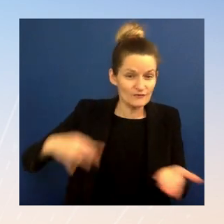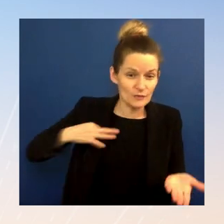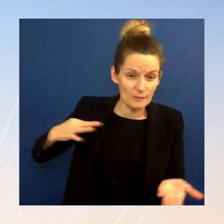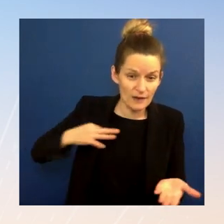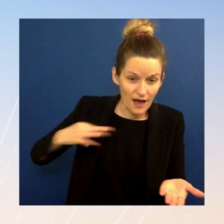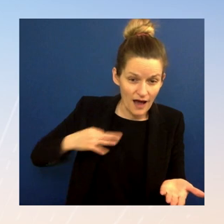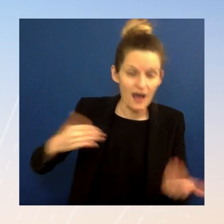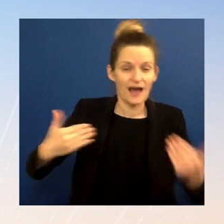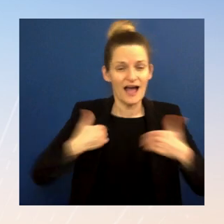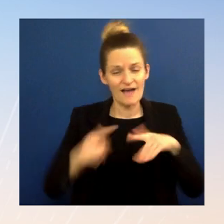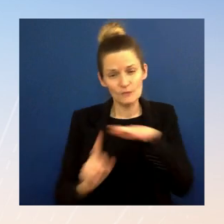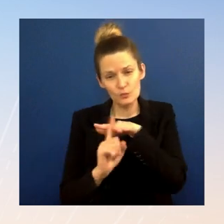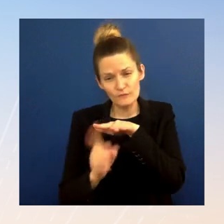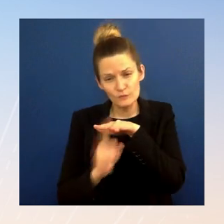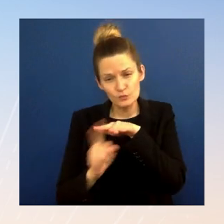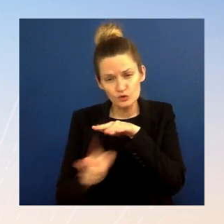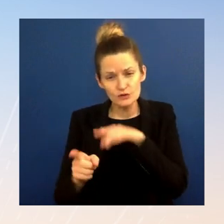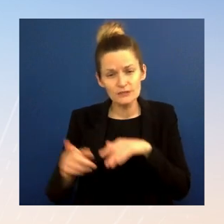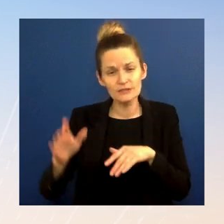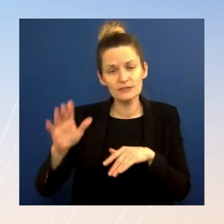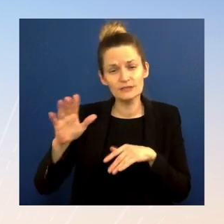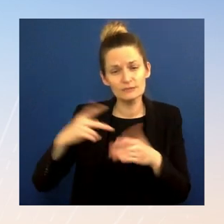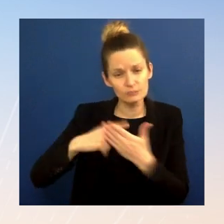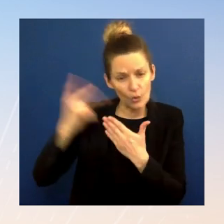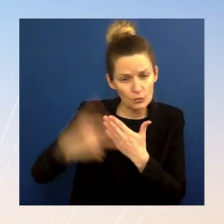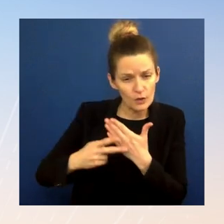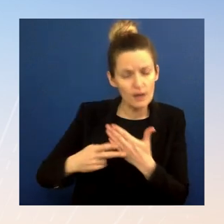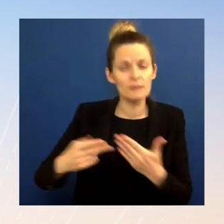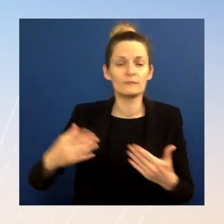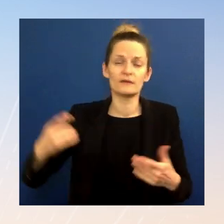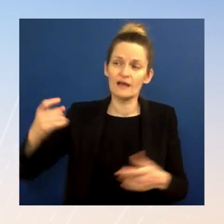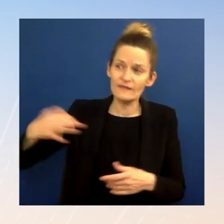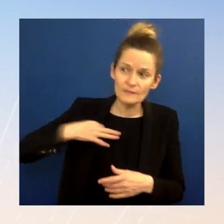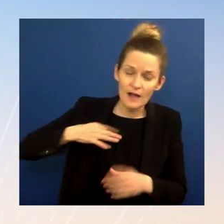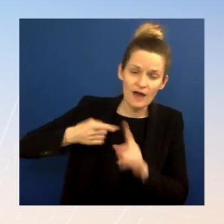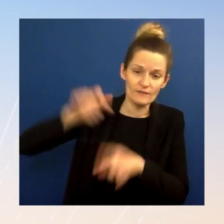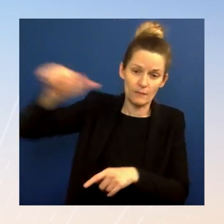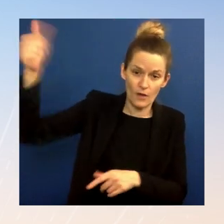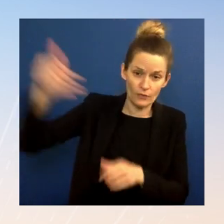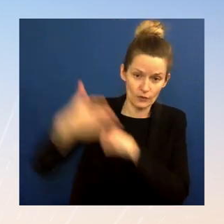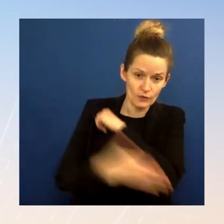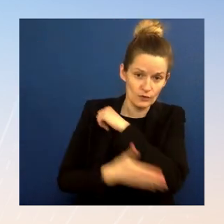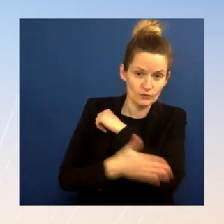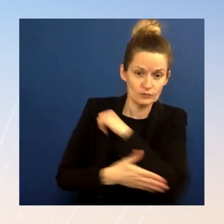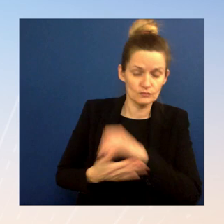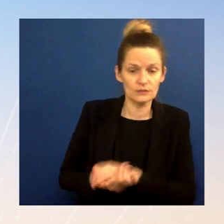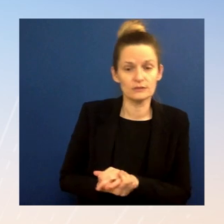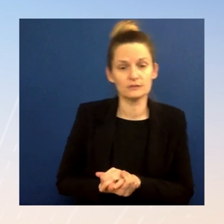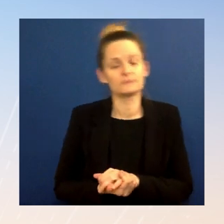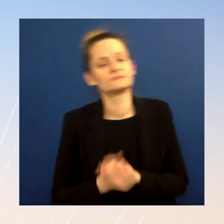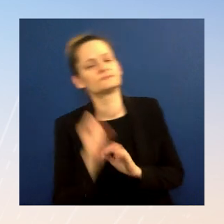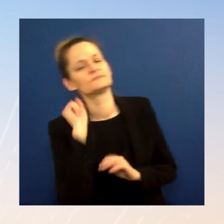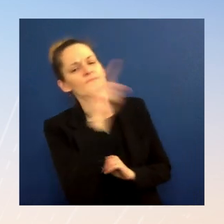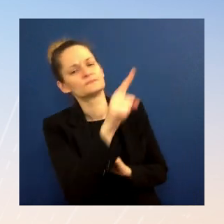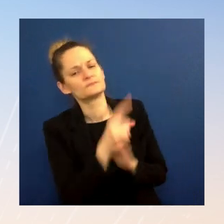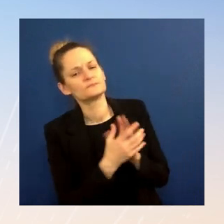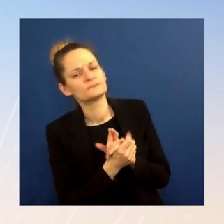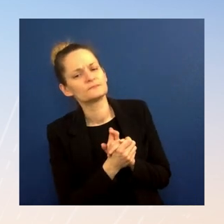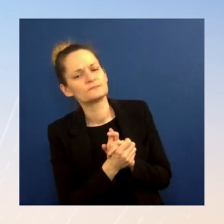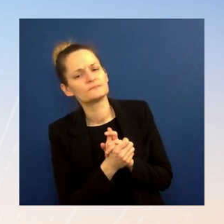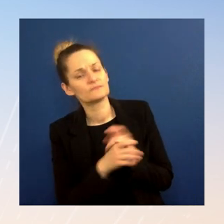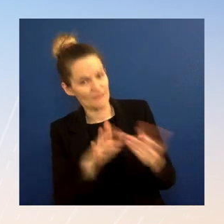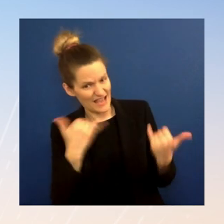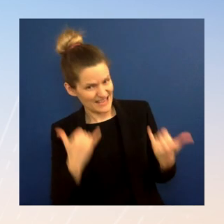country. Go ahead. Thanks, Jen. Given the COVID surge in China and the lockdowns that we're seeing there, is supply chain issues